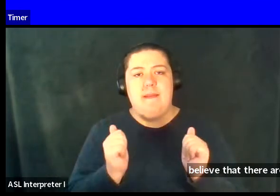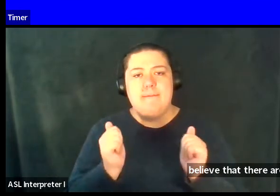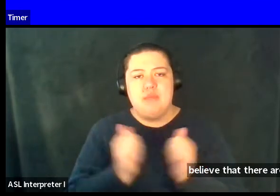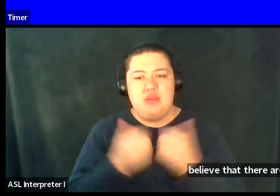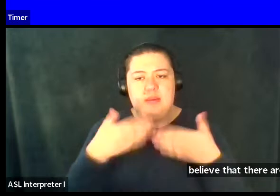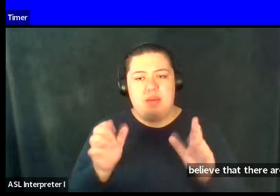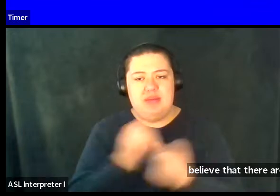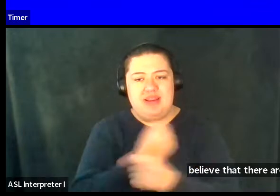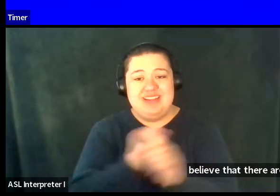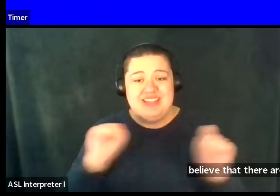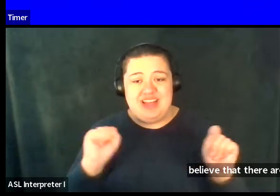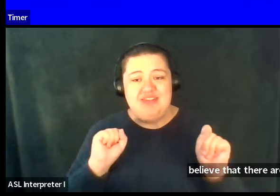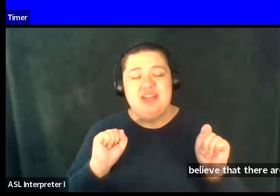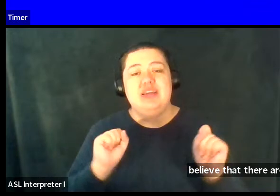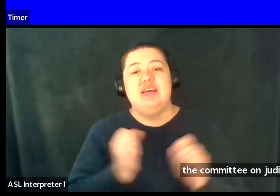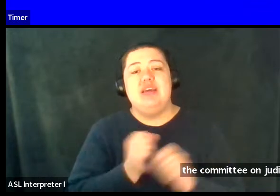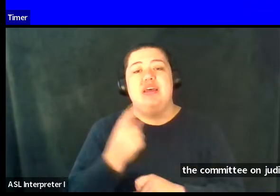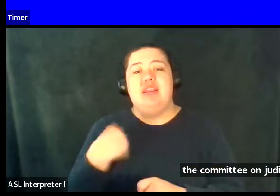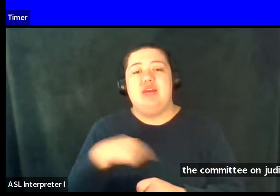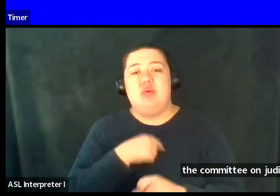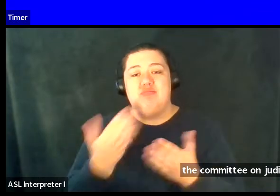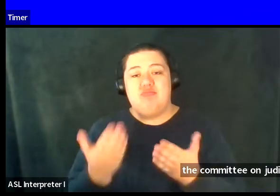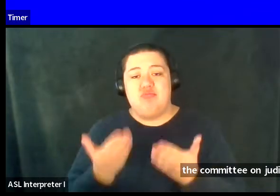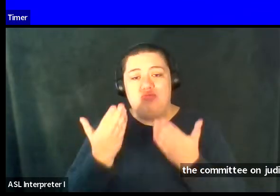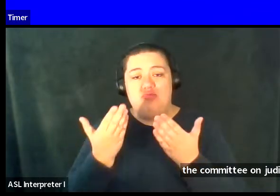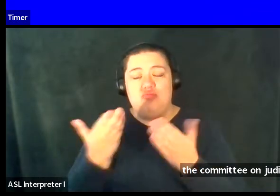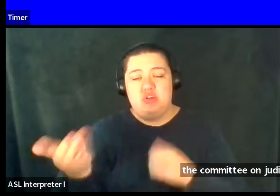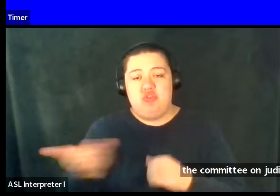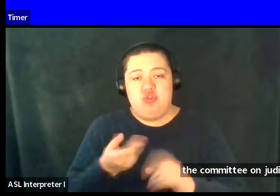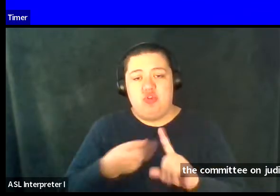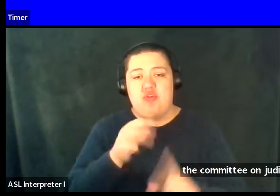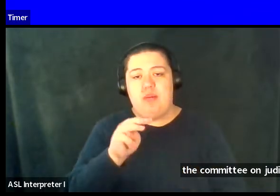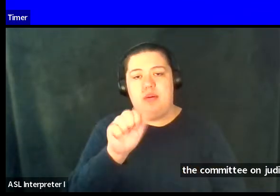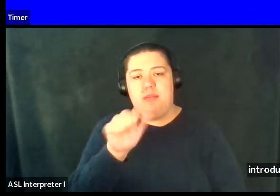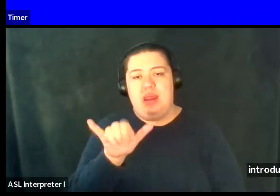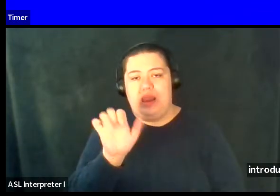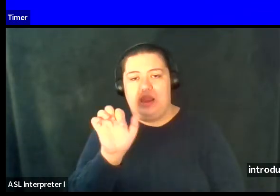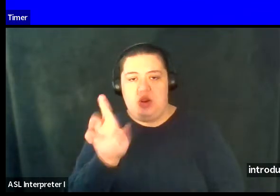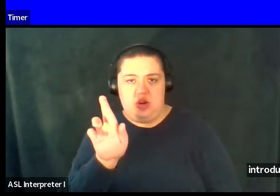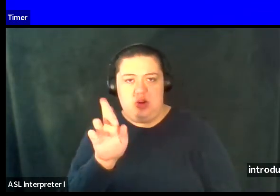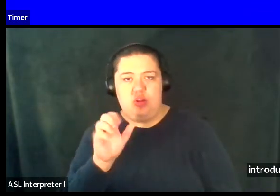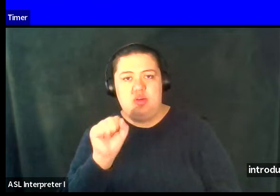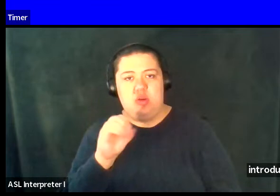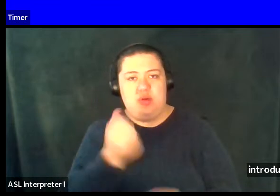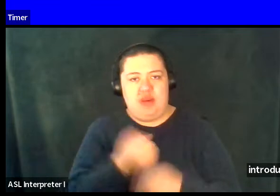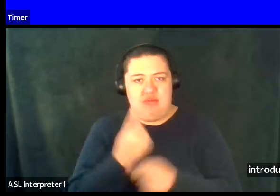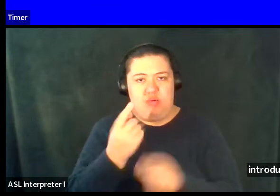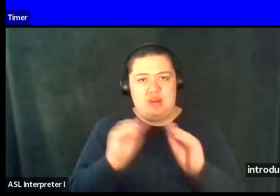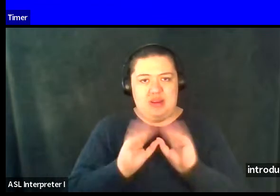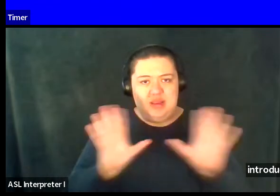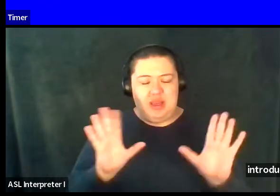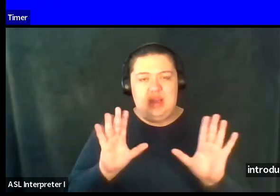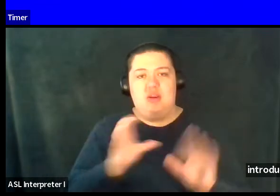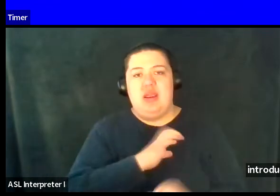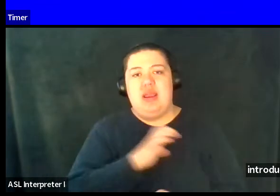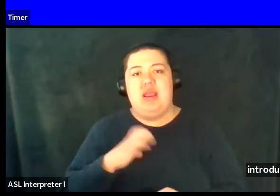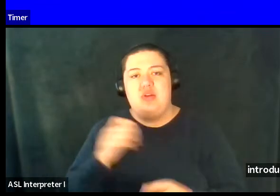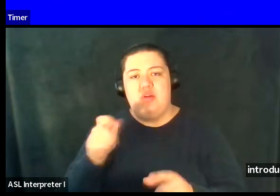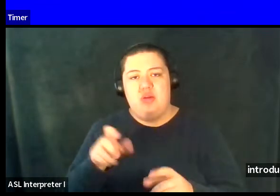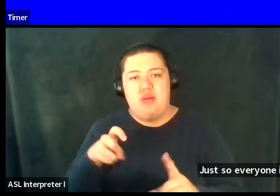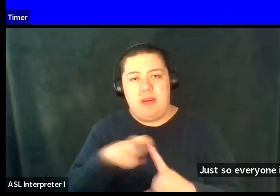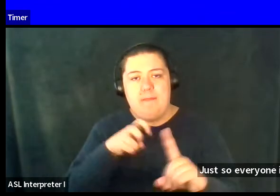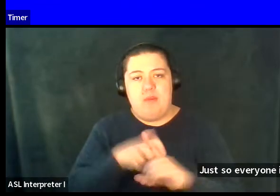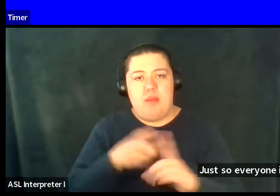Safety that were introduced by the mayor. Just so everyone is clear, council appointments come through the Committee of the